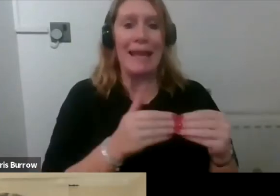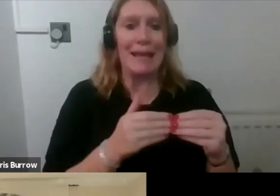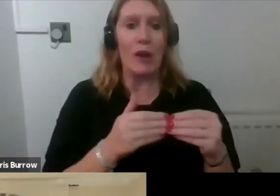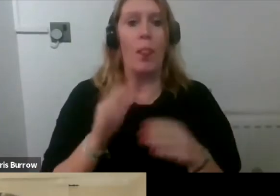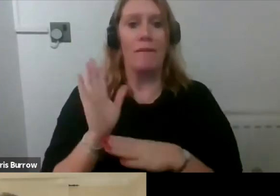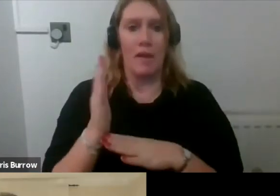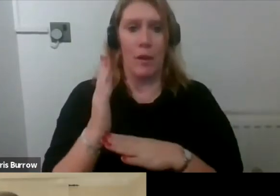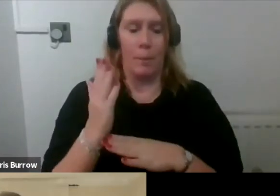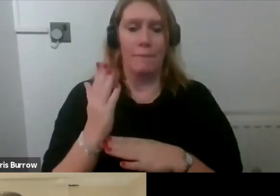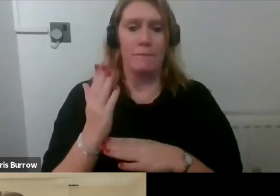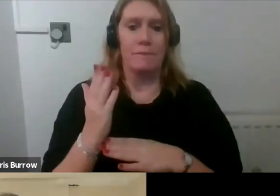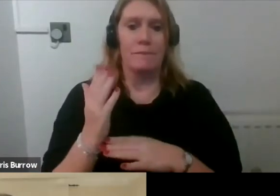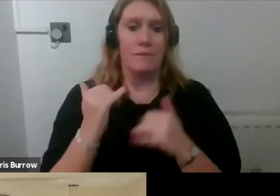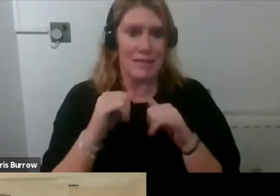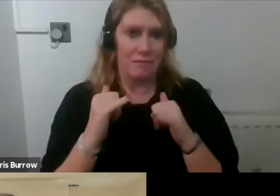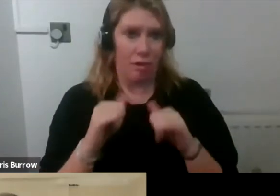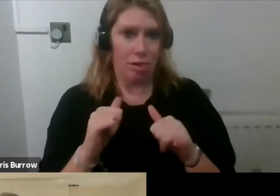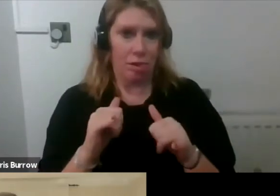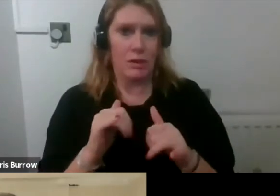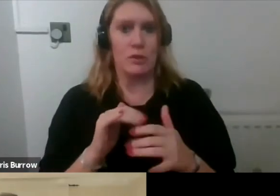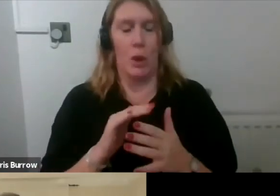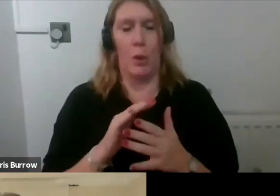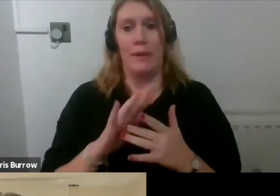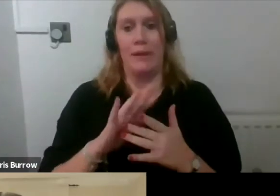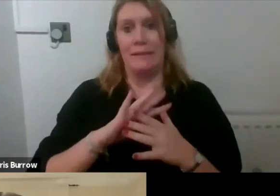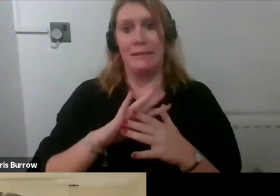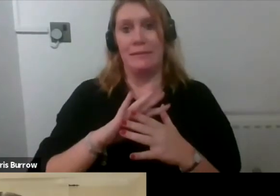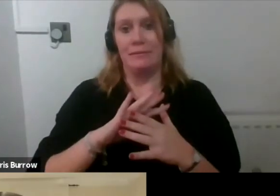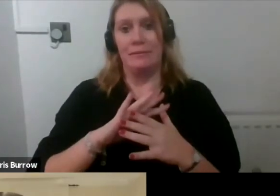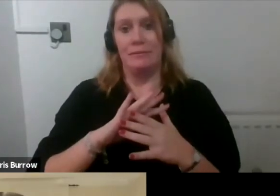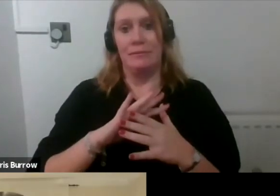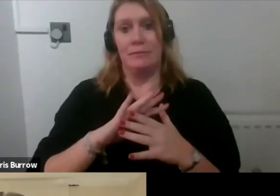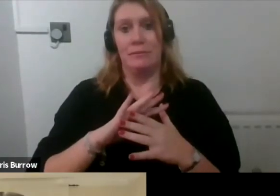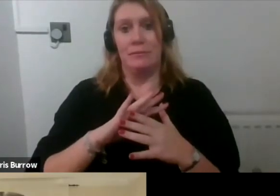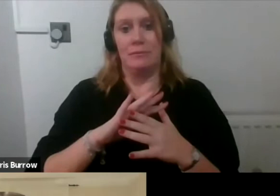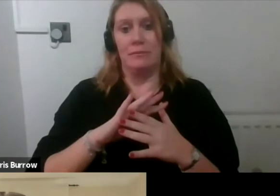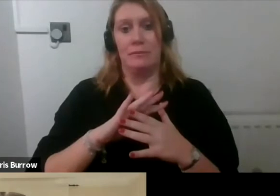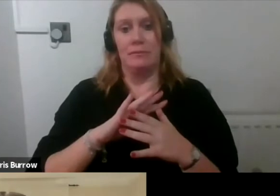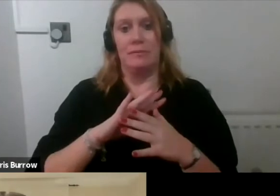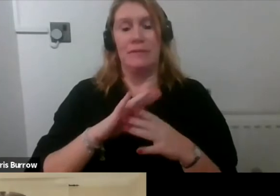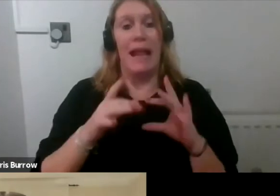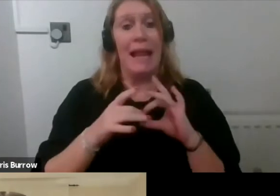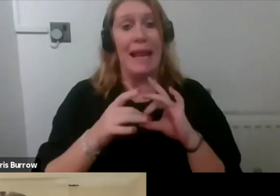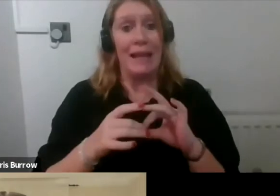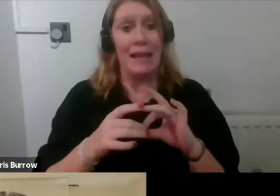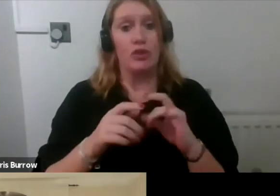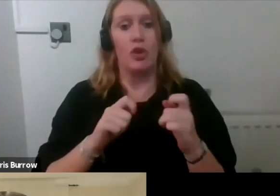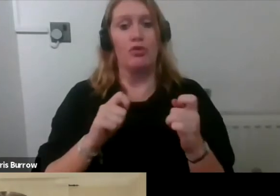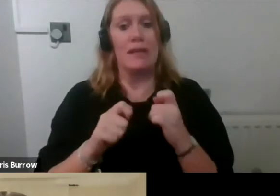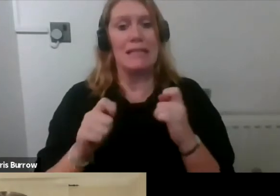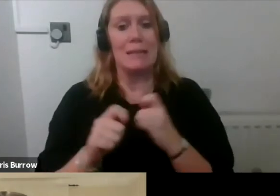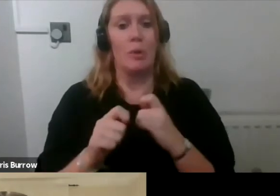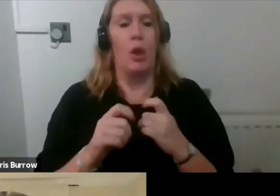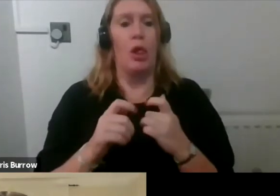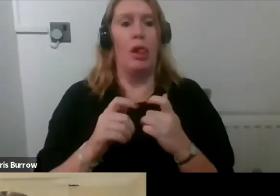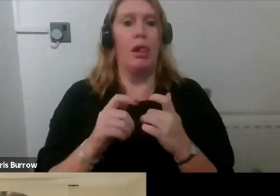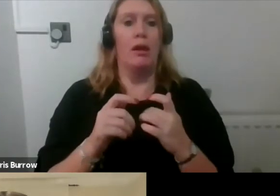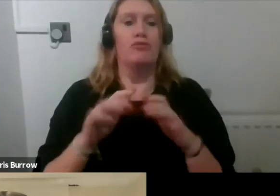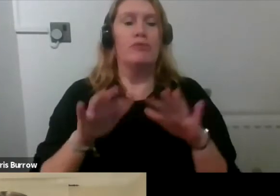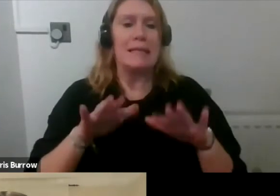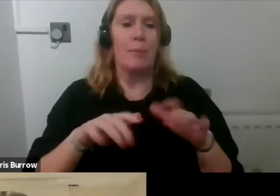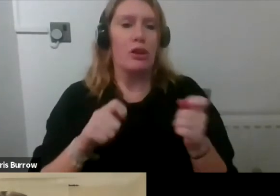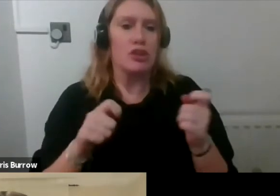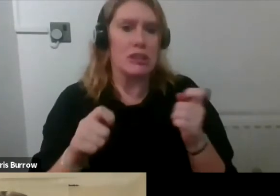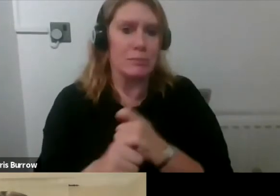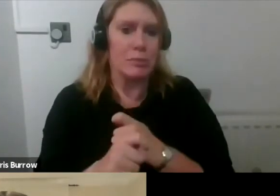place both as part of the overall festival, because the Reasonable Adjustment exhibition is part of the overall festival.